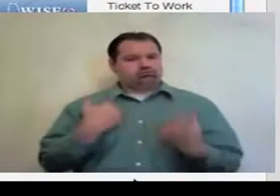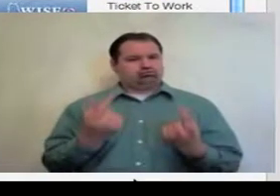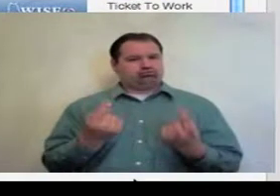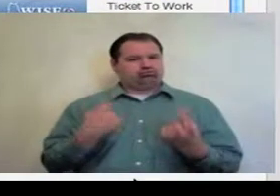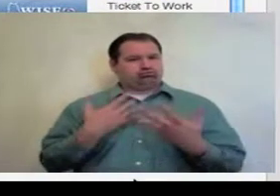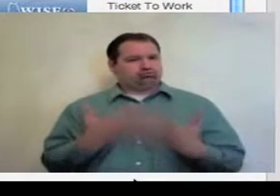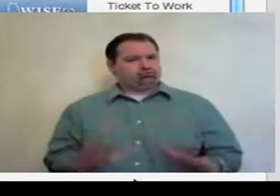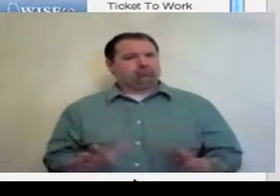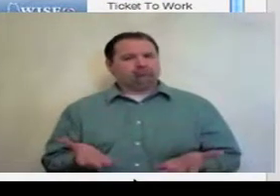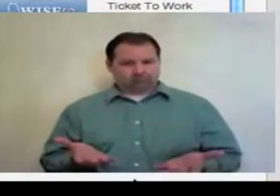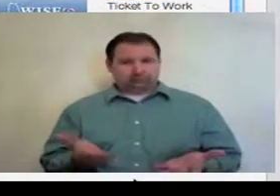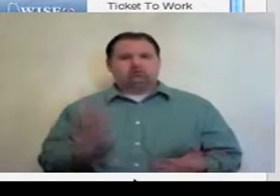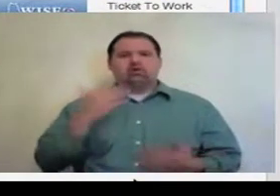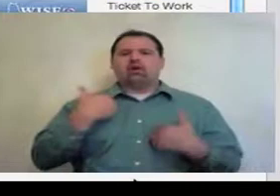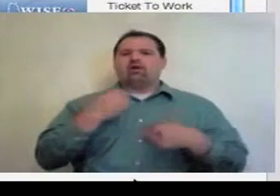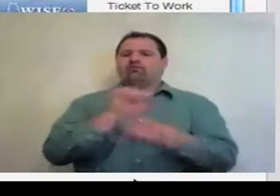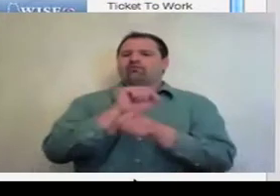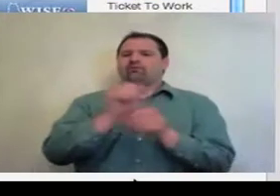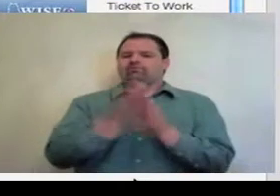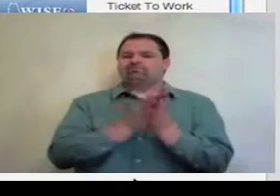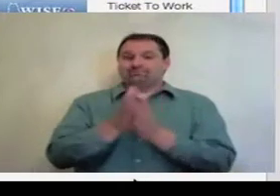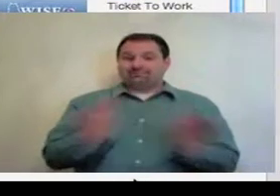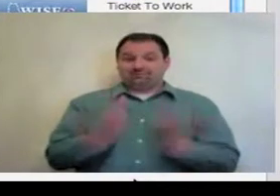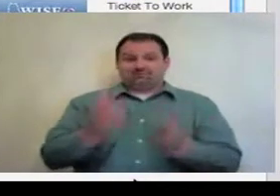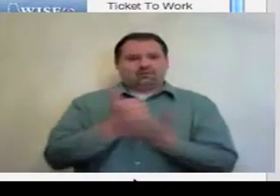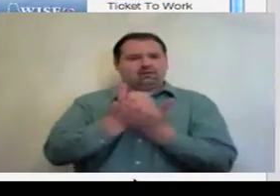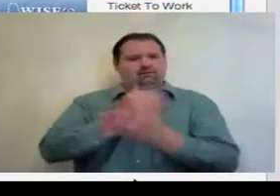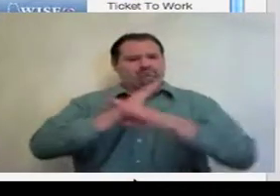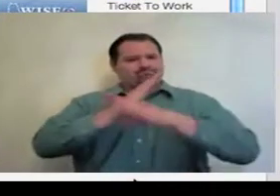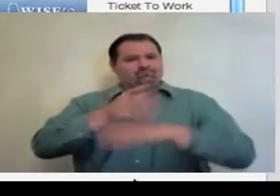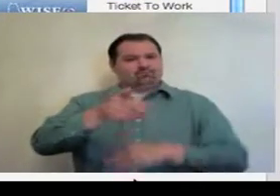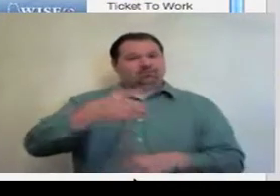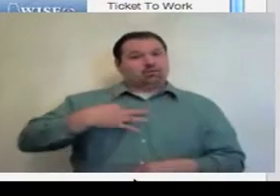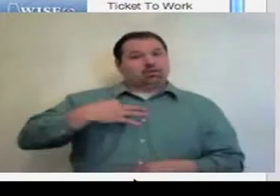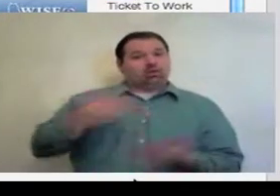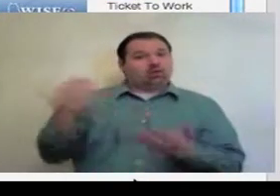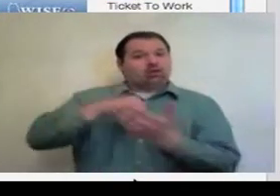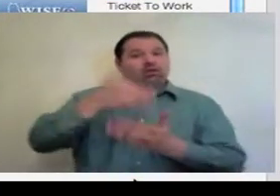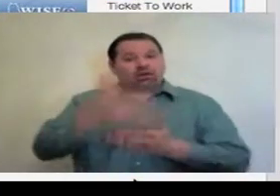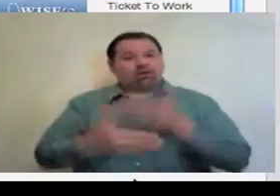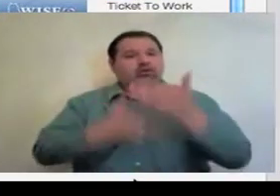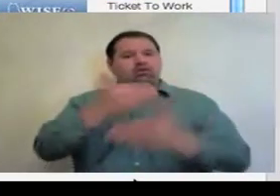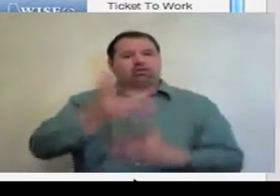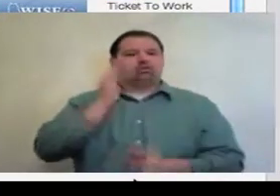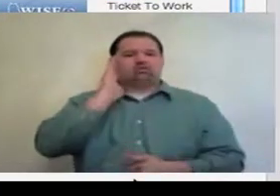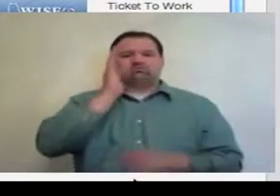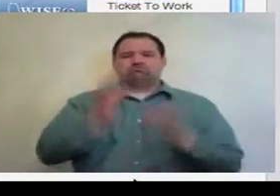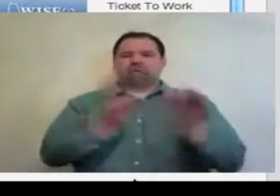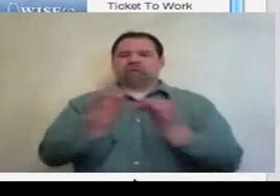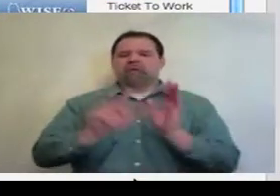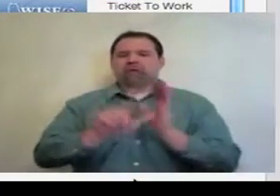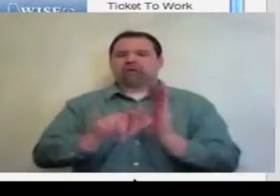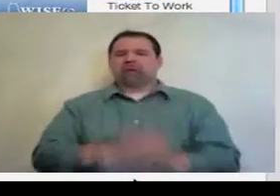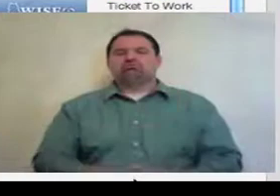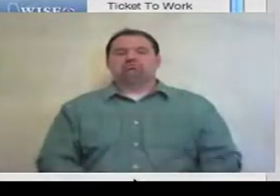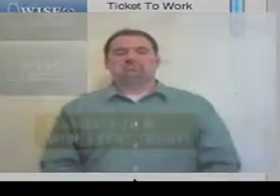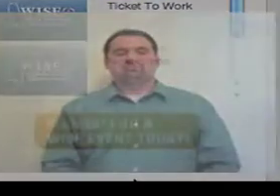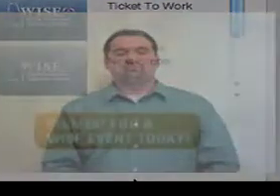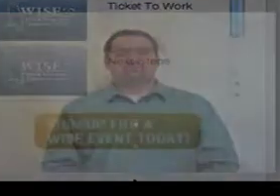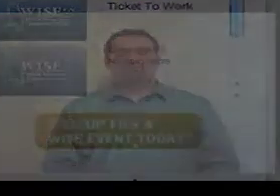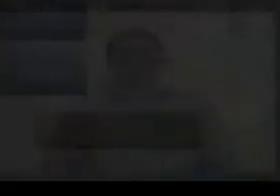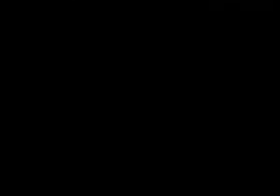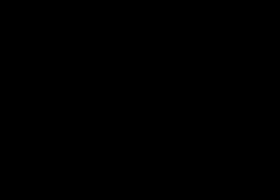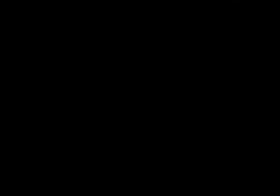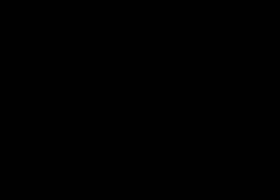unable to work? And there are work incentives to help with that so that you don't have to go through the whole application process again, and we'll review those.